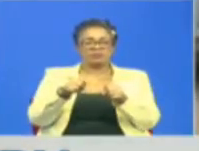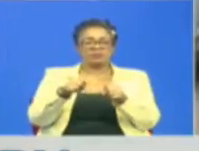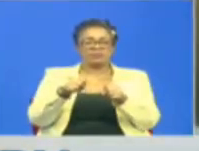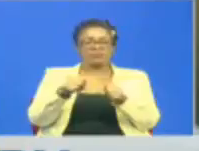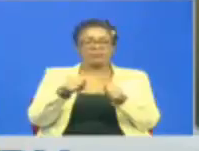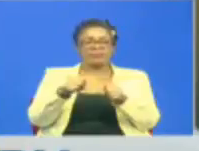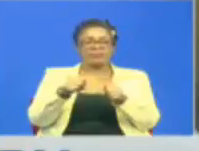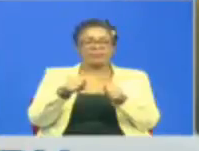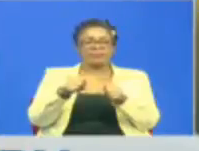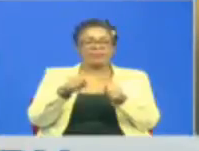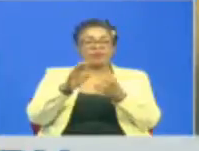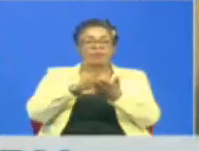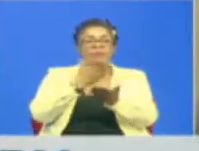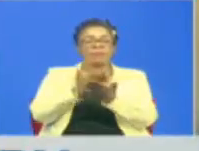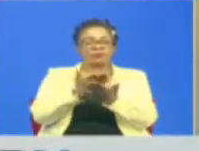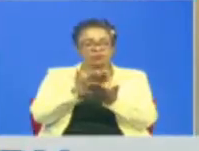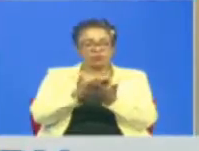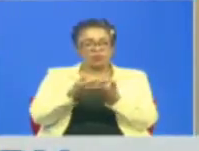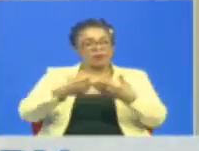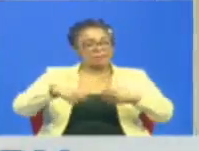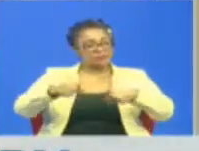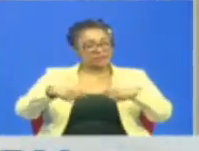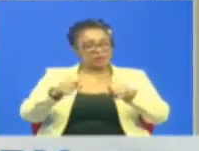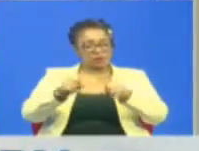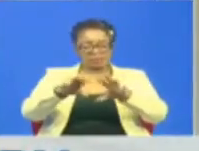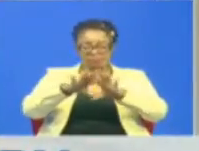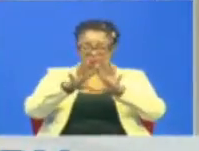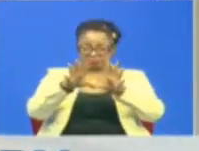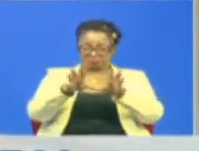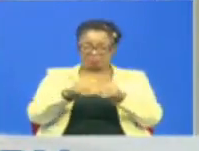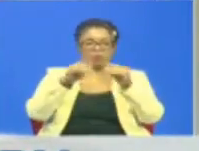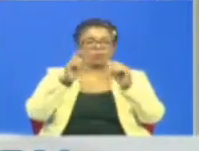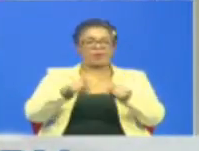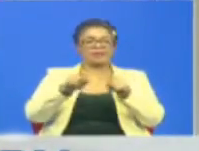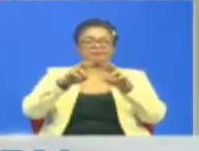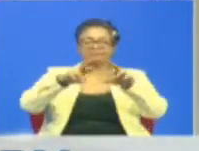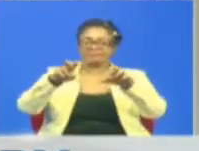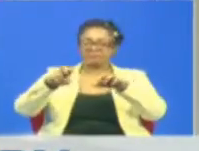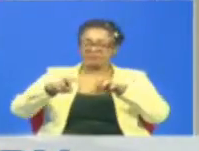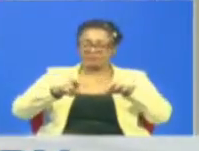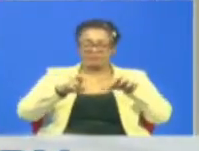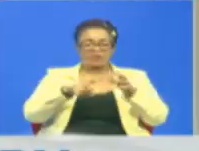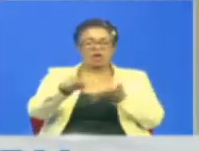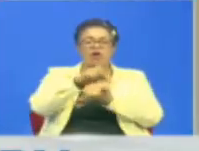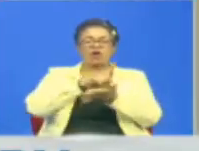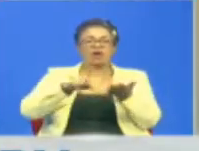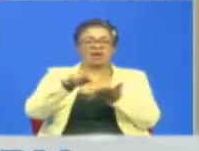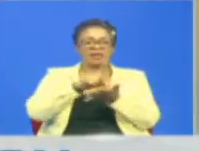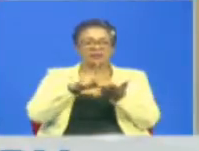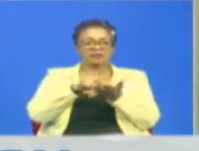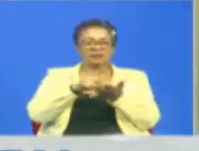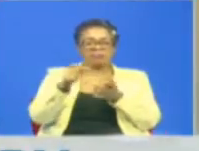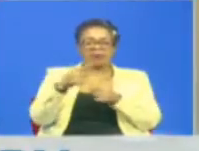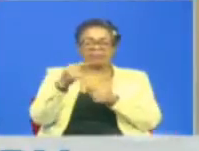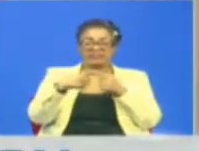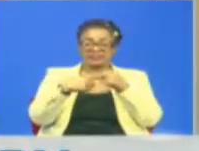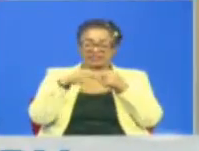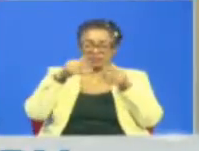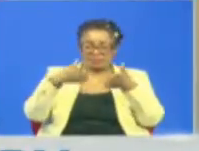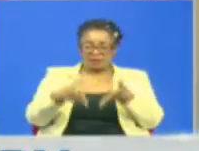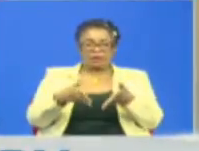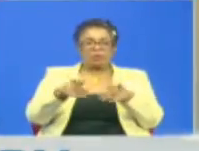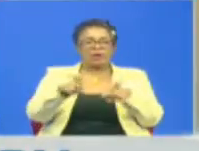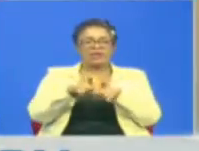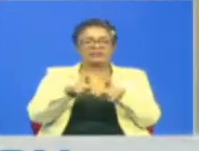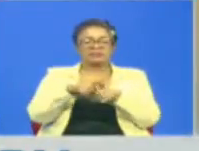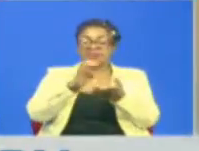According to the proposals, motorcycle assemblers will be required to source these items locally 6 months from now, as they will be